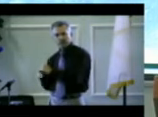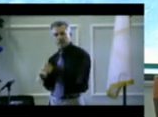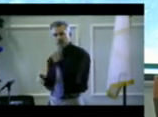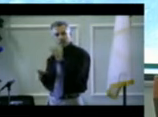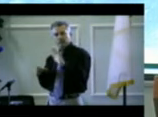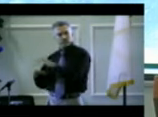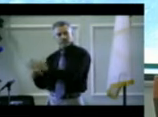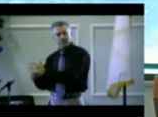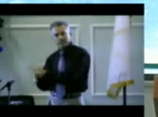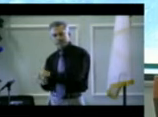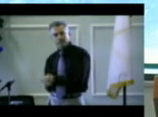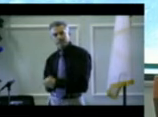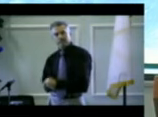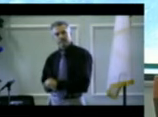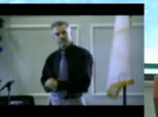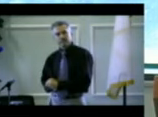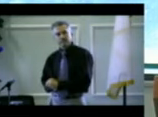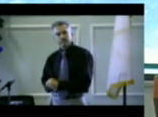shared?